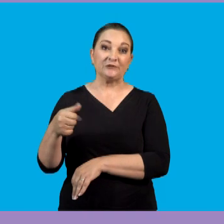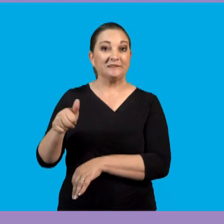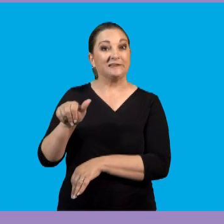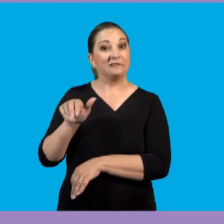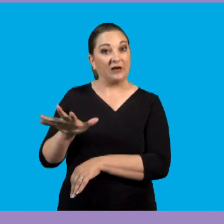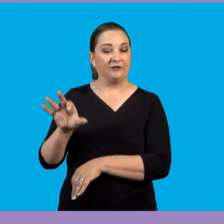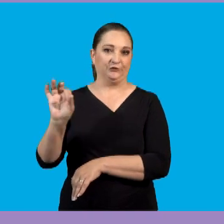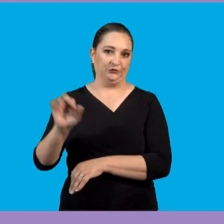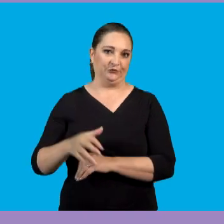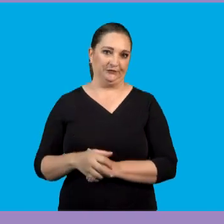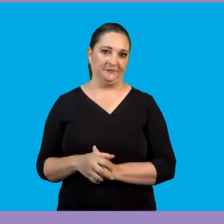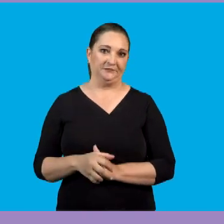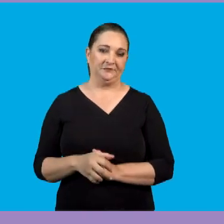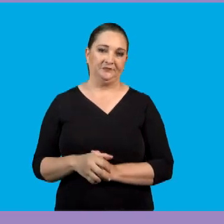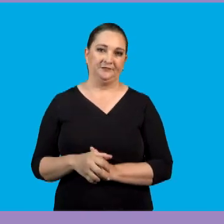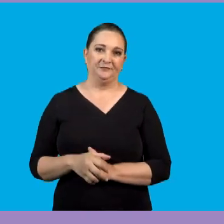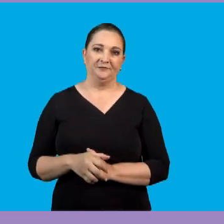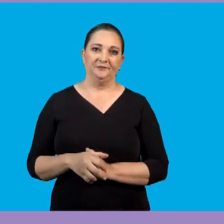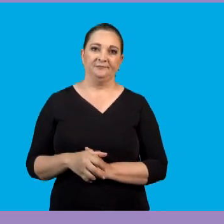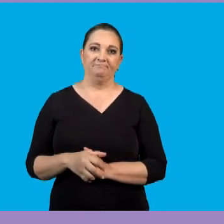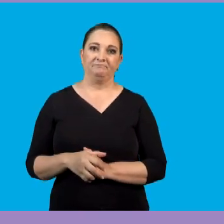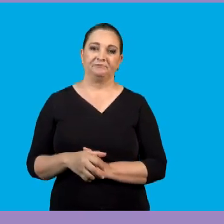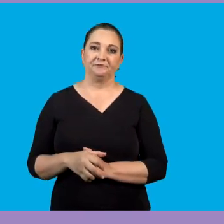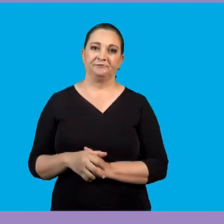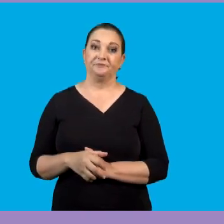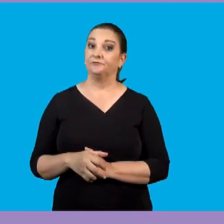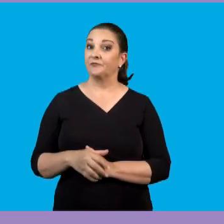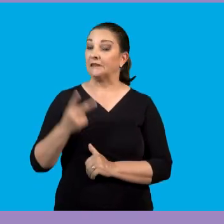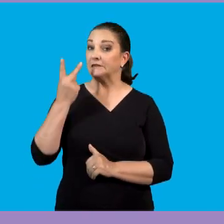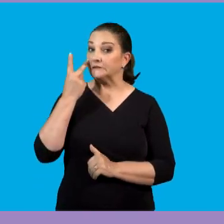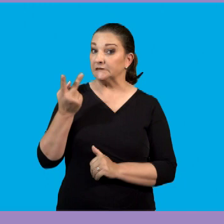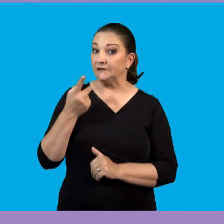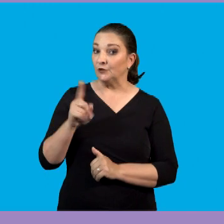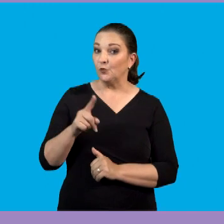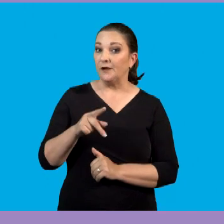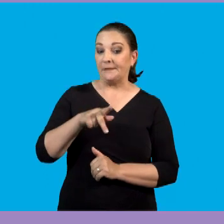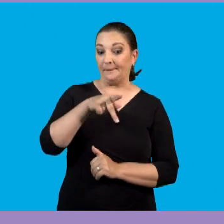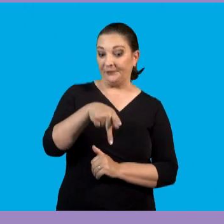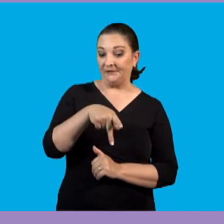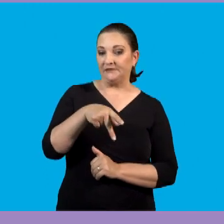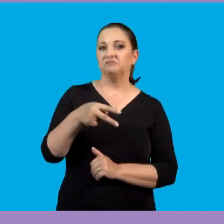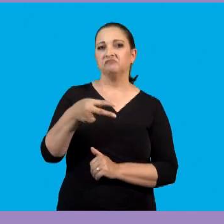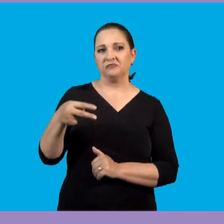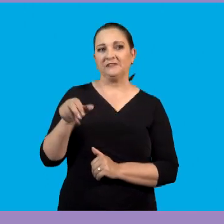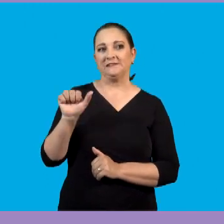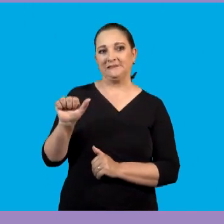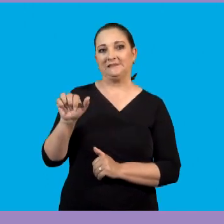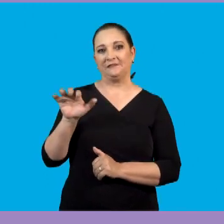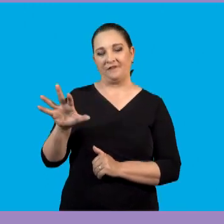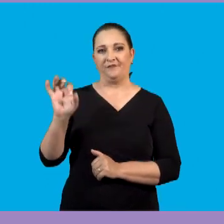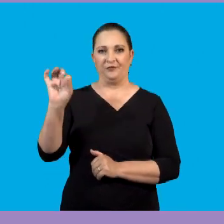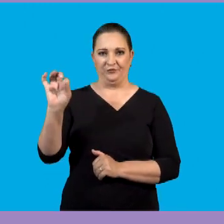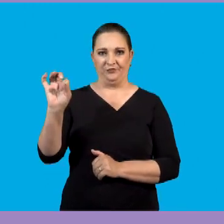is 65 degrees. So we can see that angle P is 65